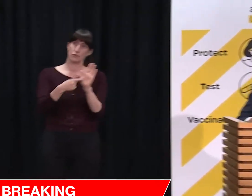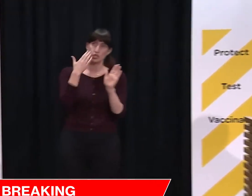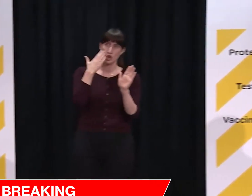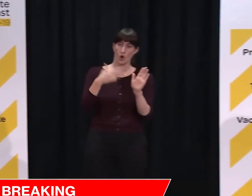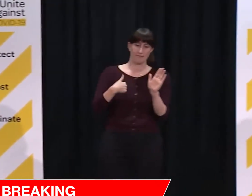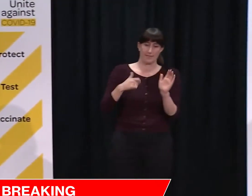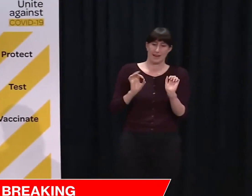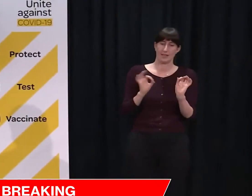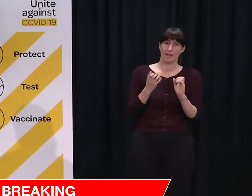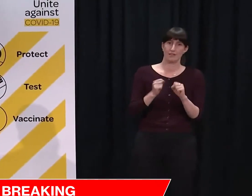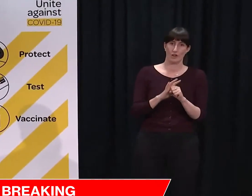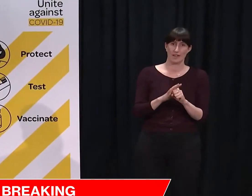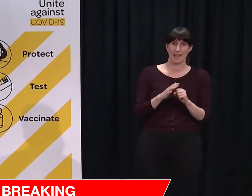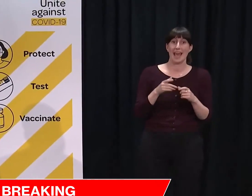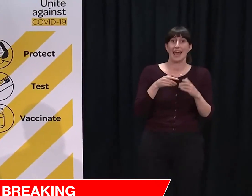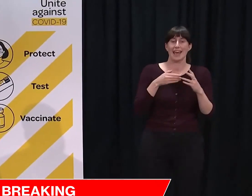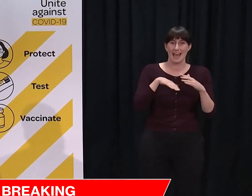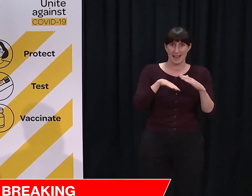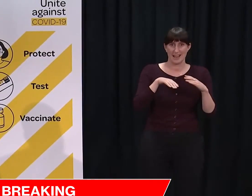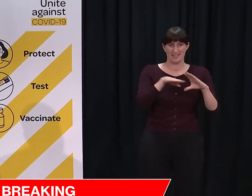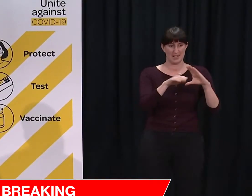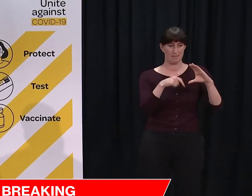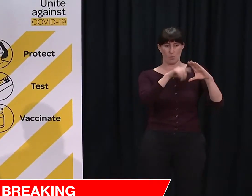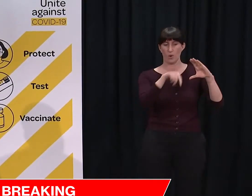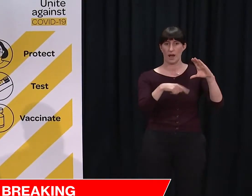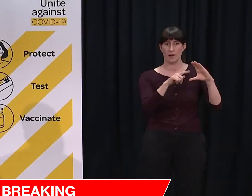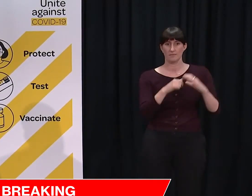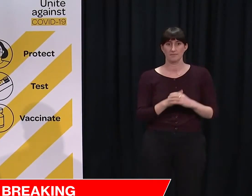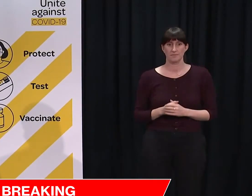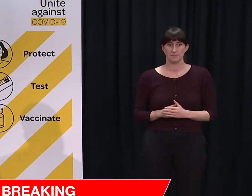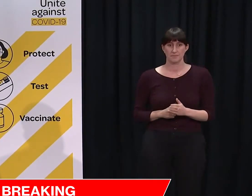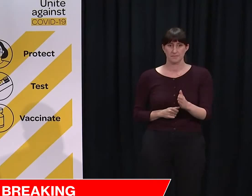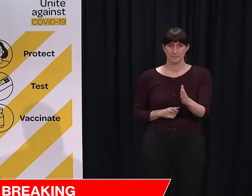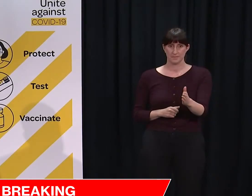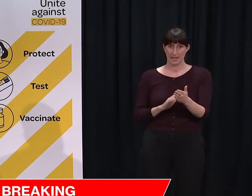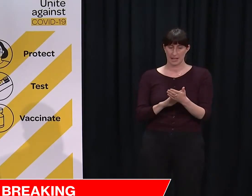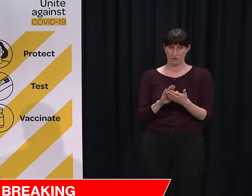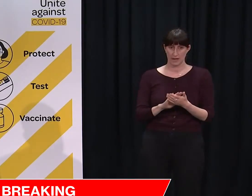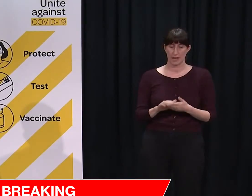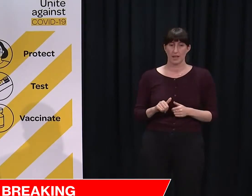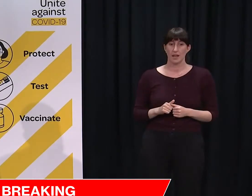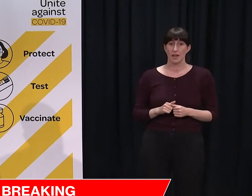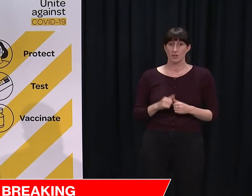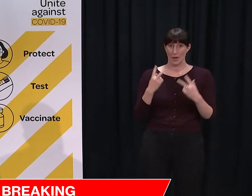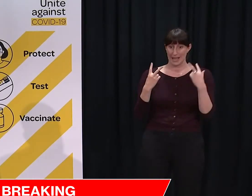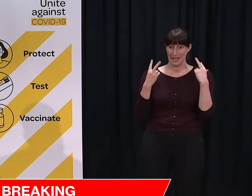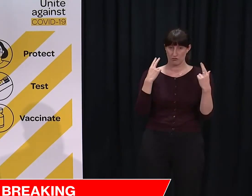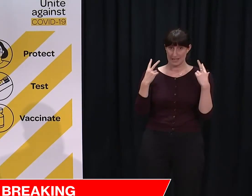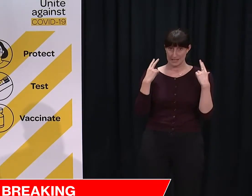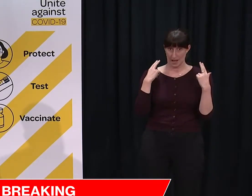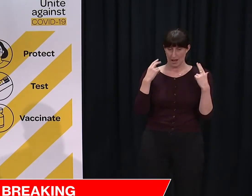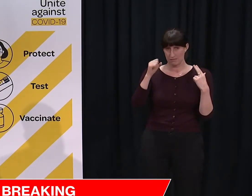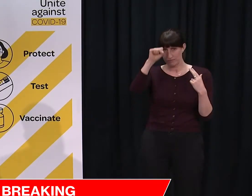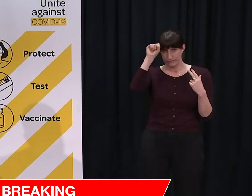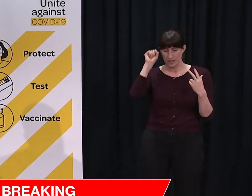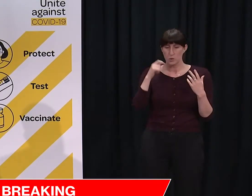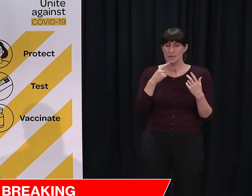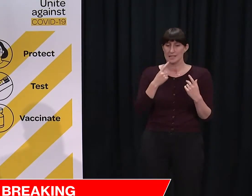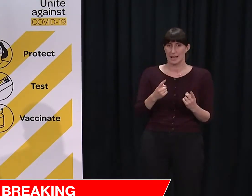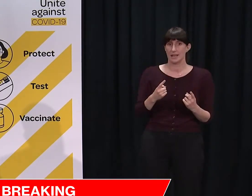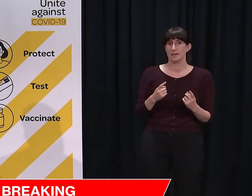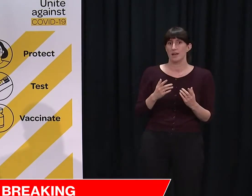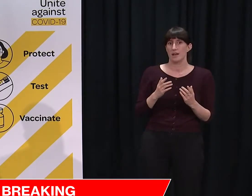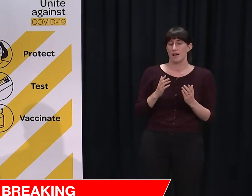mandated for close contact industries like hairdressers and the vaccine. An industry, I guess, a workforce which comes in close contact with people all the